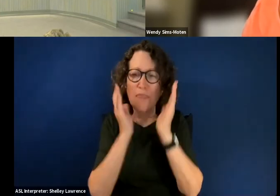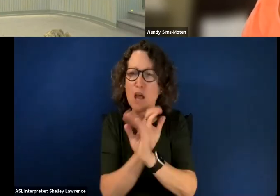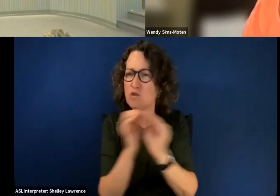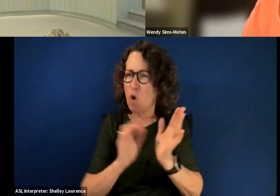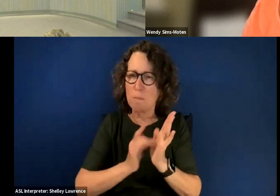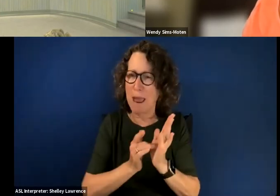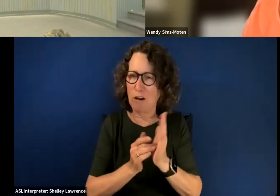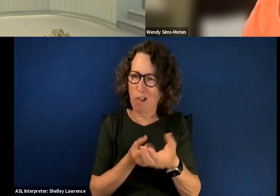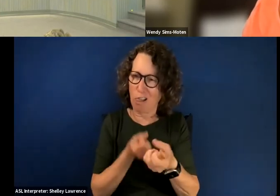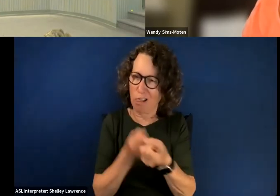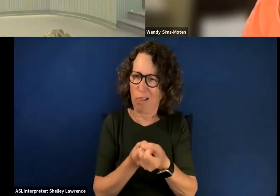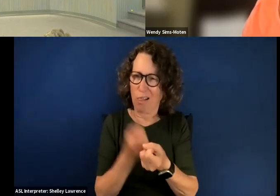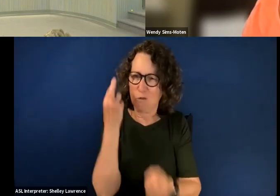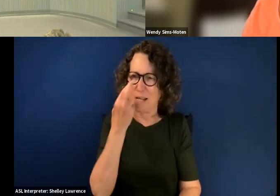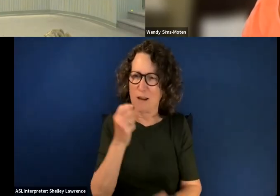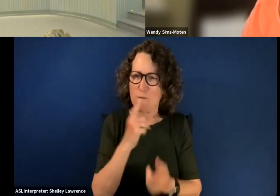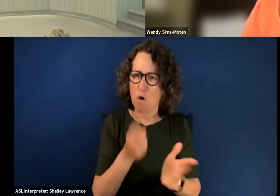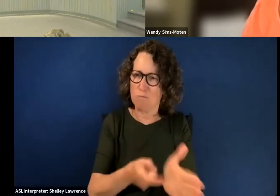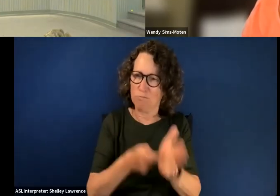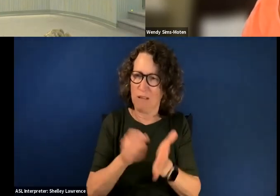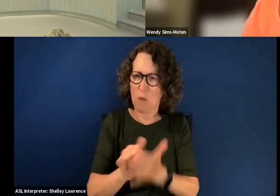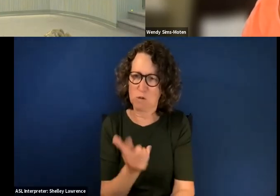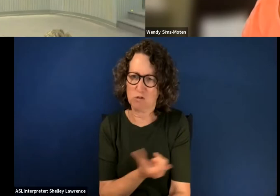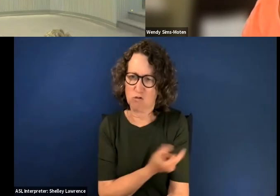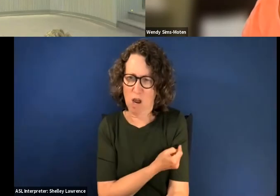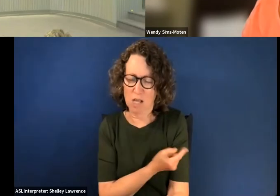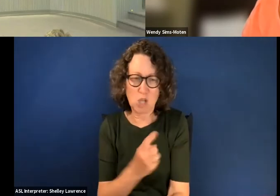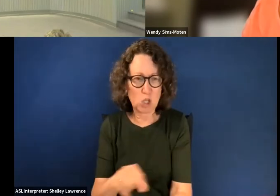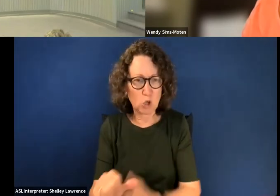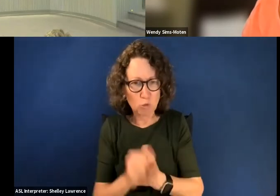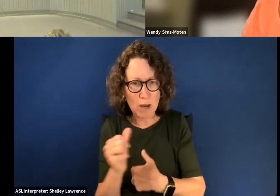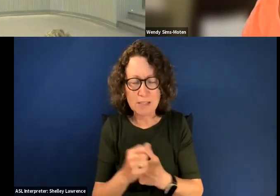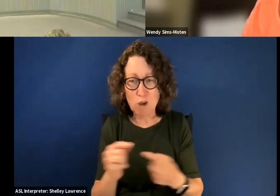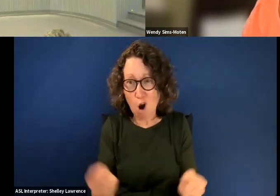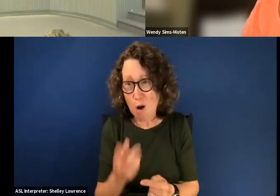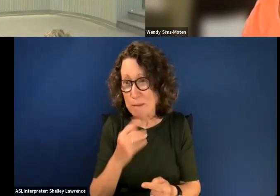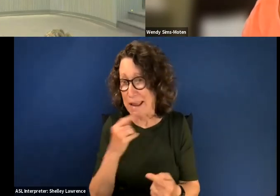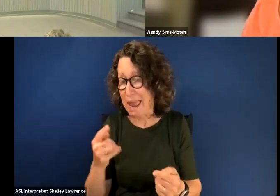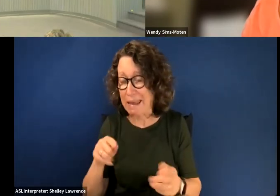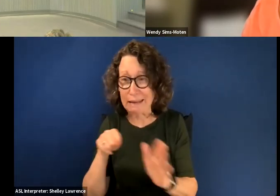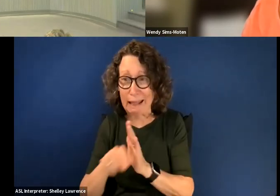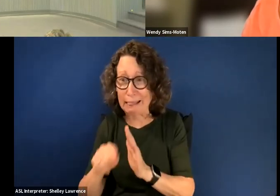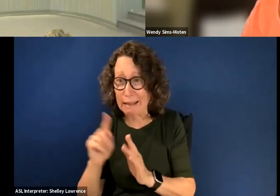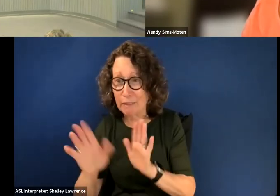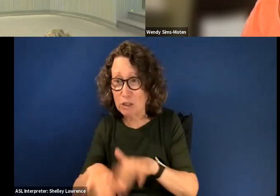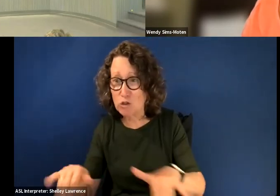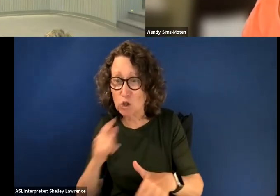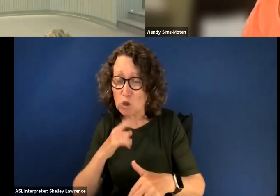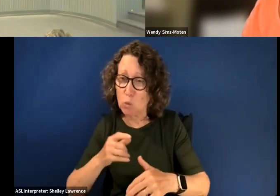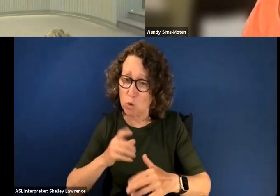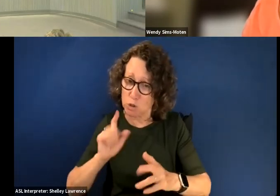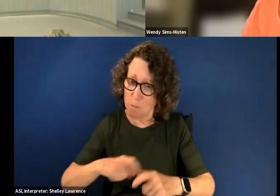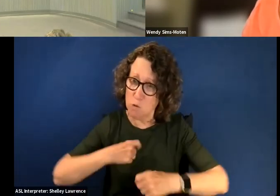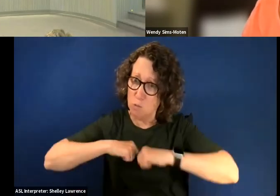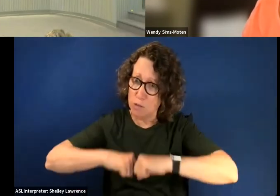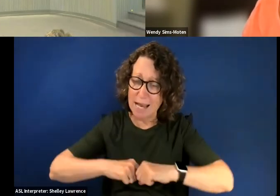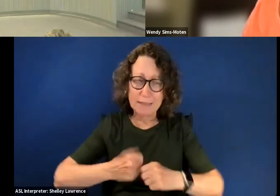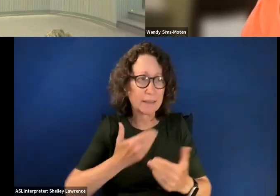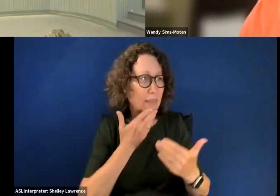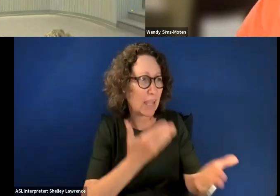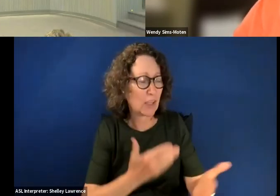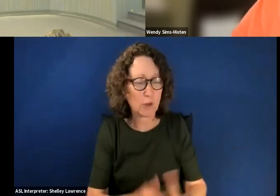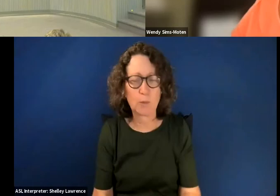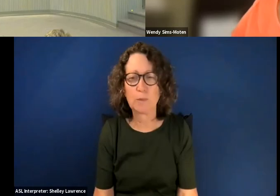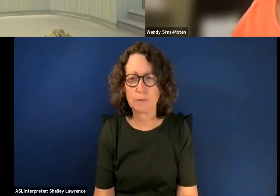medical justification for mandating these shots. You risk harming and even killing the children you are charged to protect. Thank you.